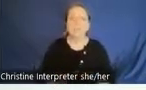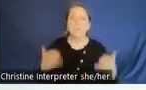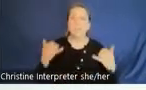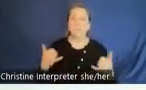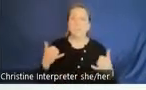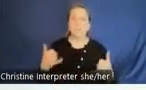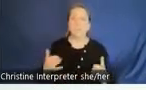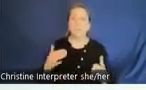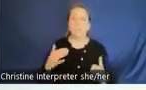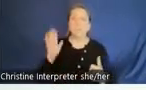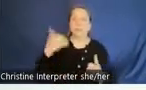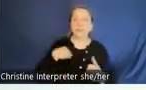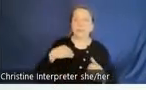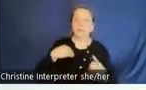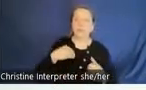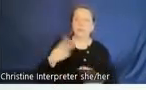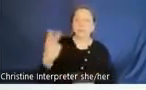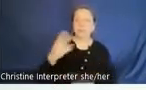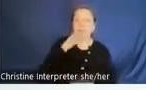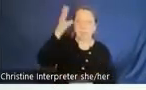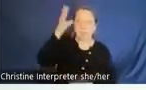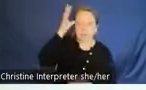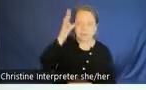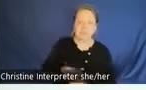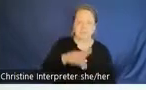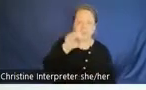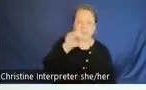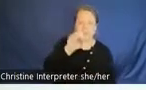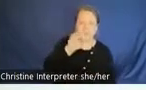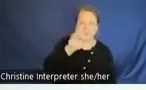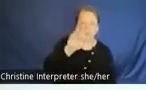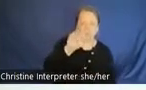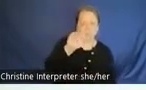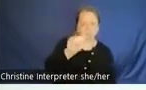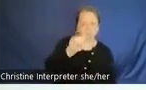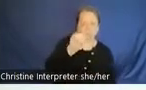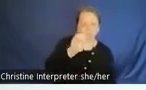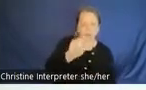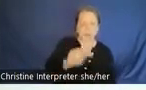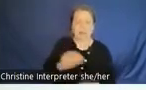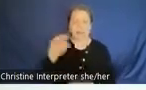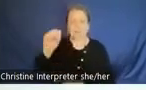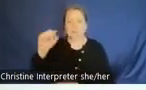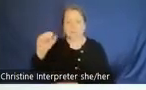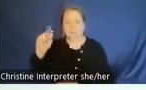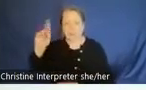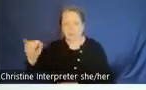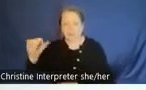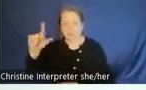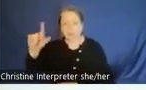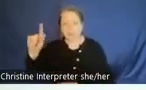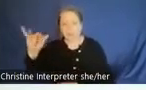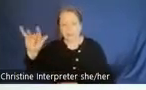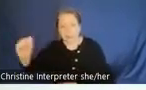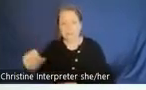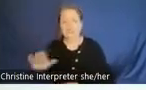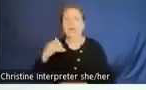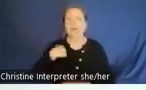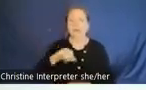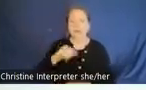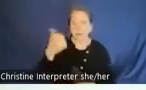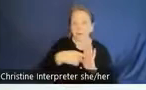parents, Deborah Lamden and Sandy Julius, Vermont residents Janis Hall and Brooke, Derek